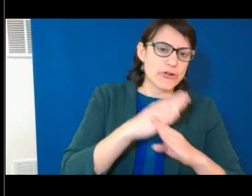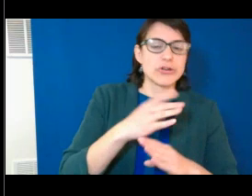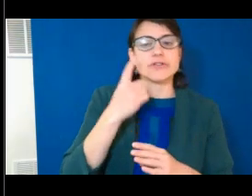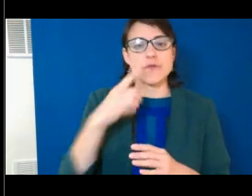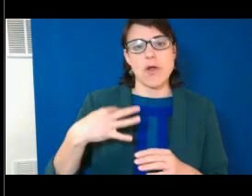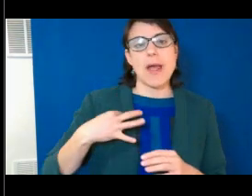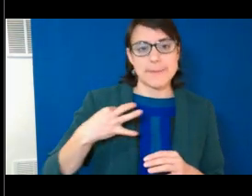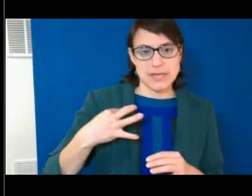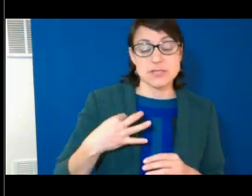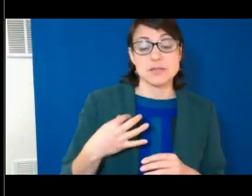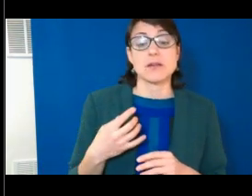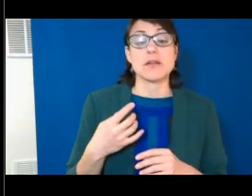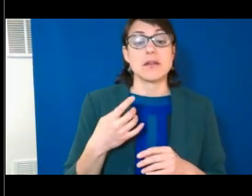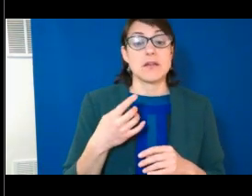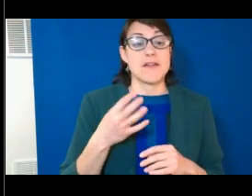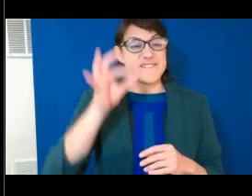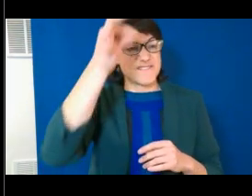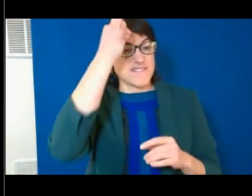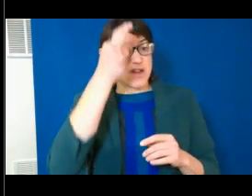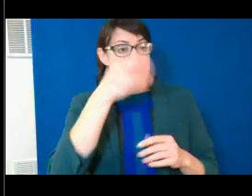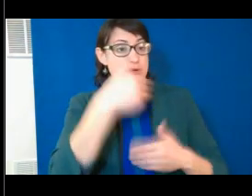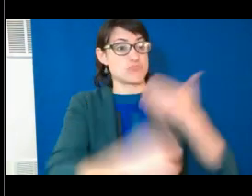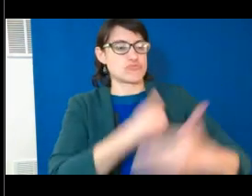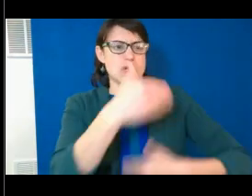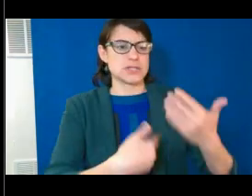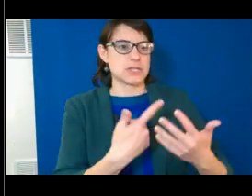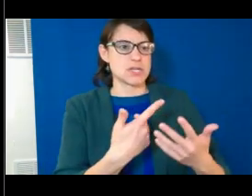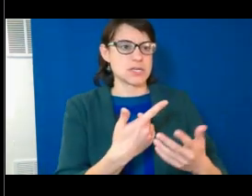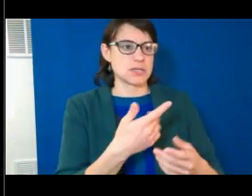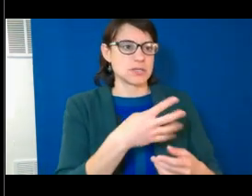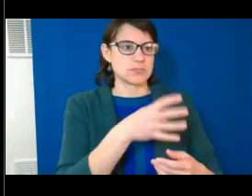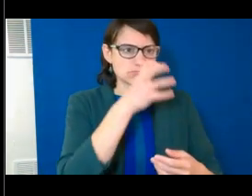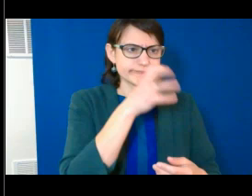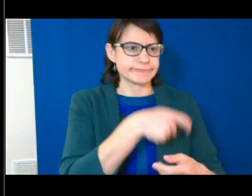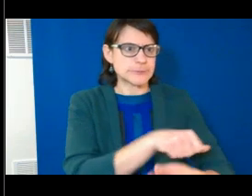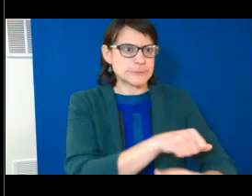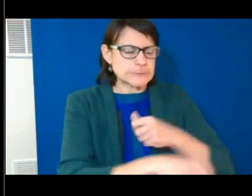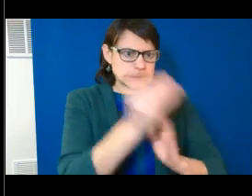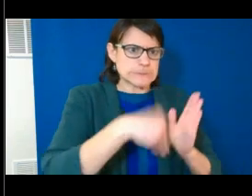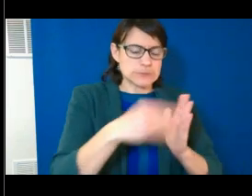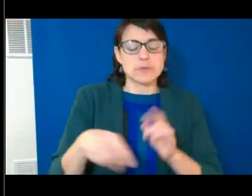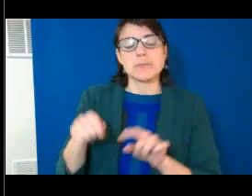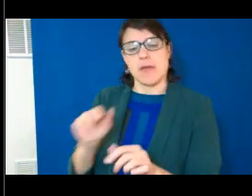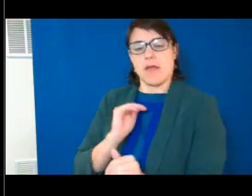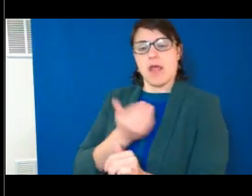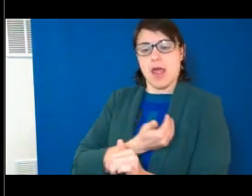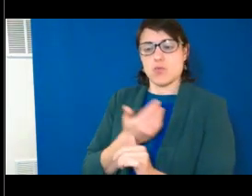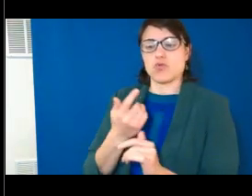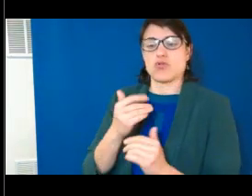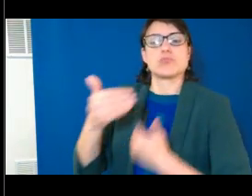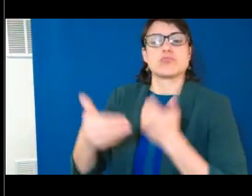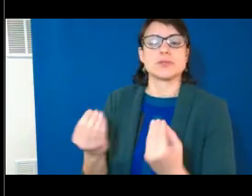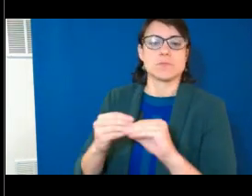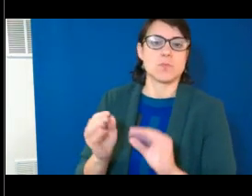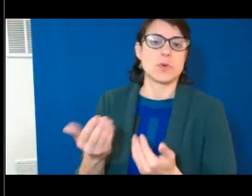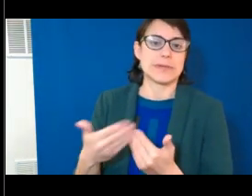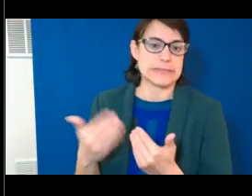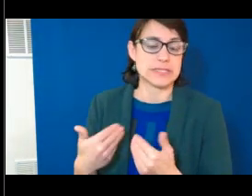streamlined application. And those larger organizations, so Boat US and BIMS, are providing the capacity for some